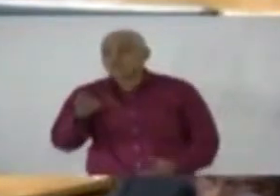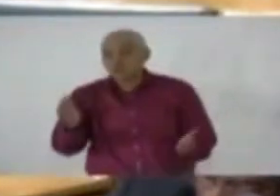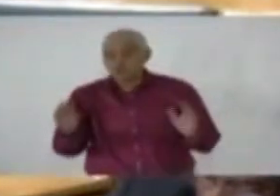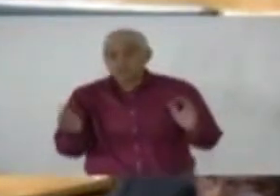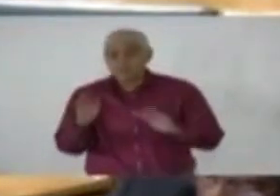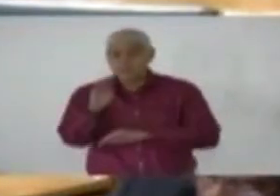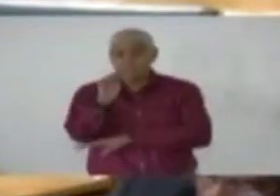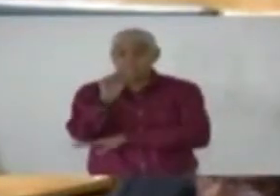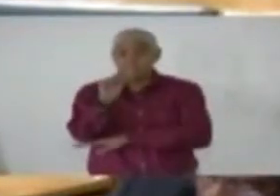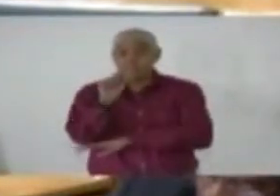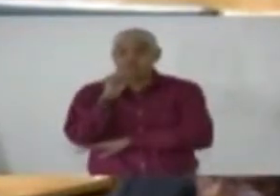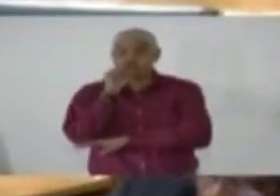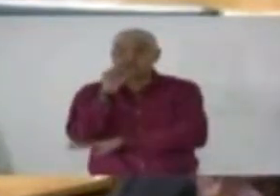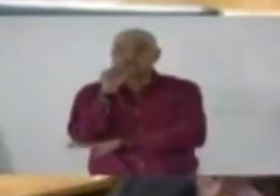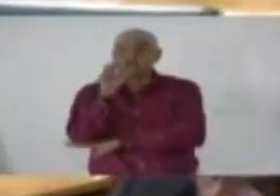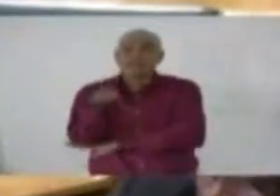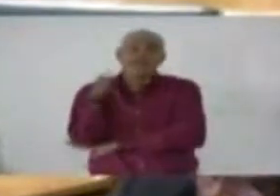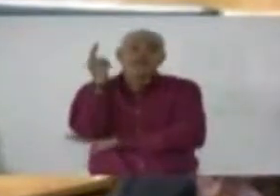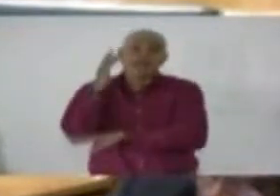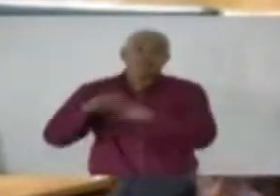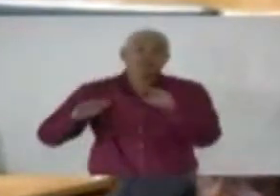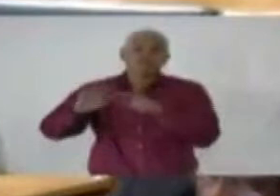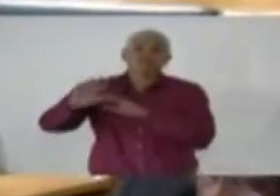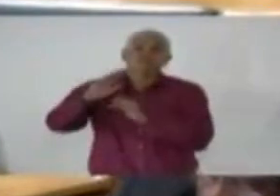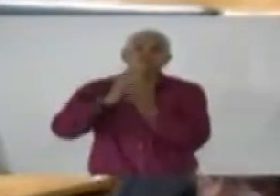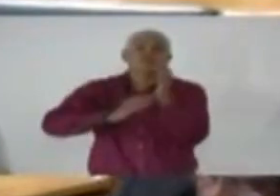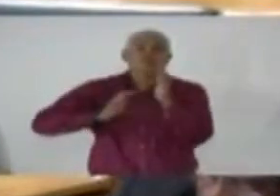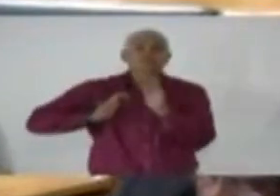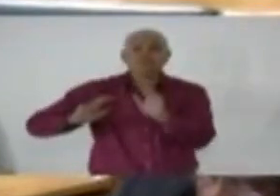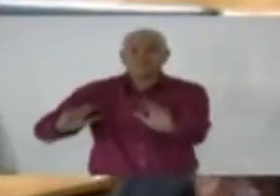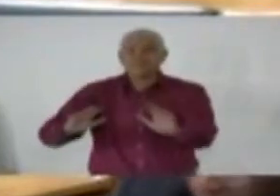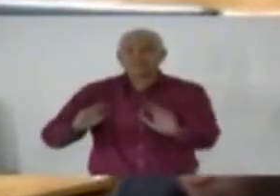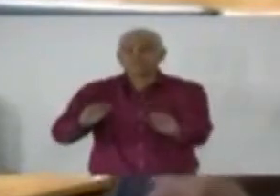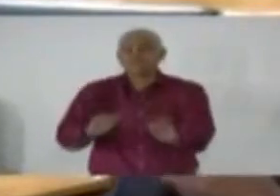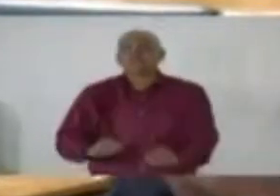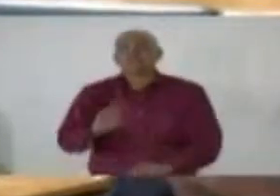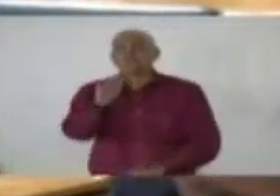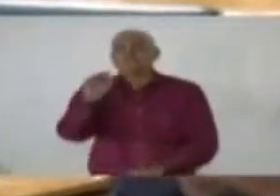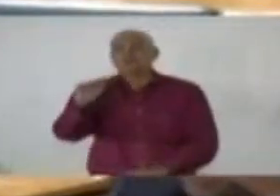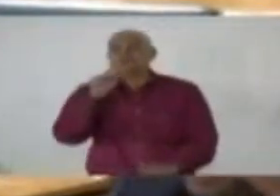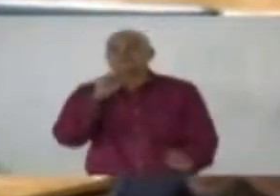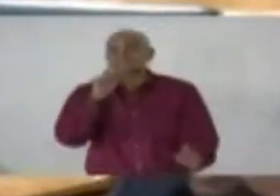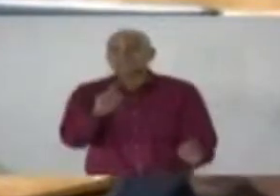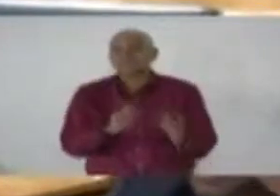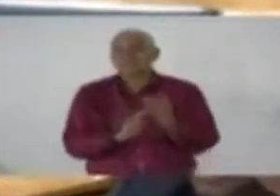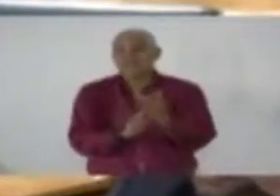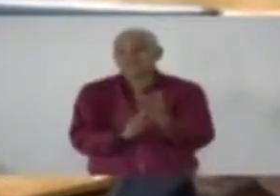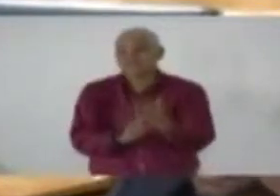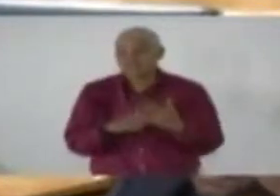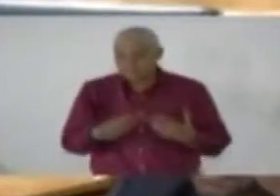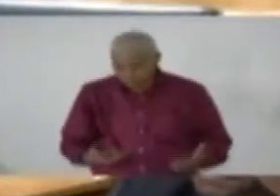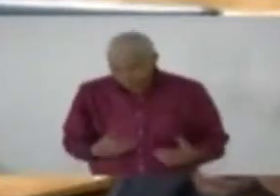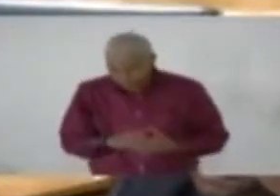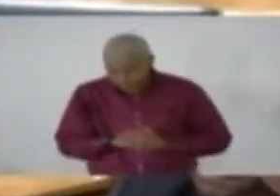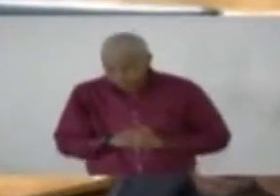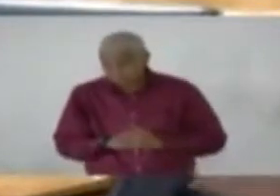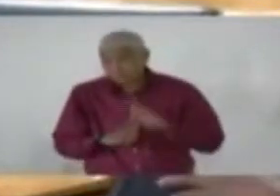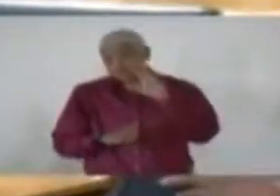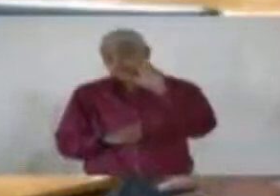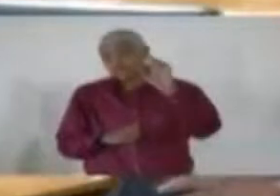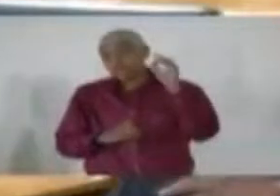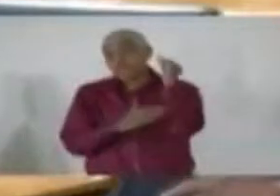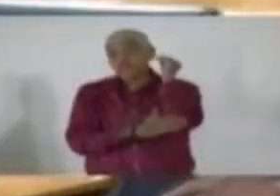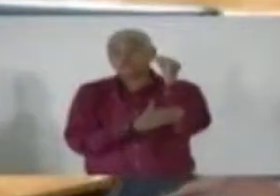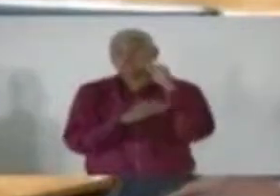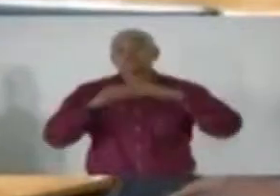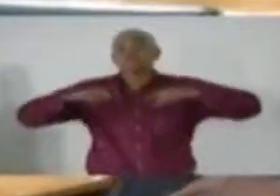comparative bonds are rated higher than some investment-grade bonds. I'll give you an example. There are 39 countries